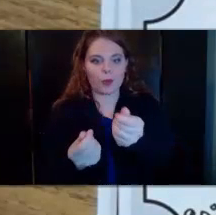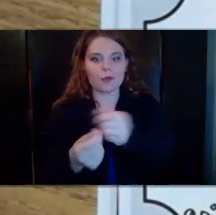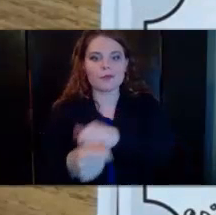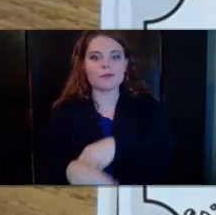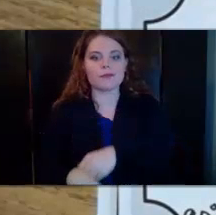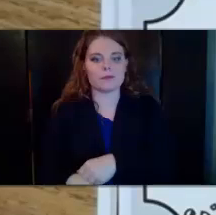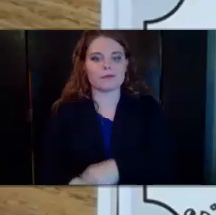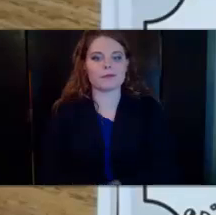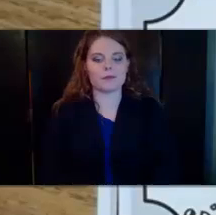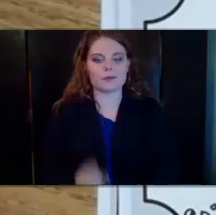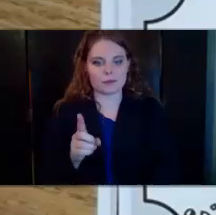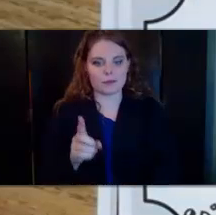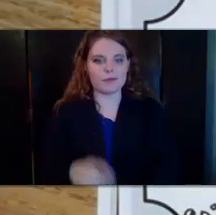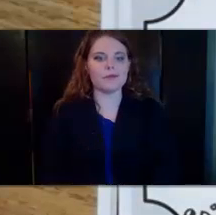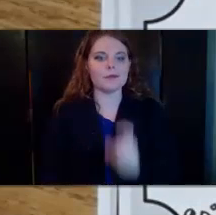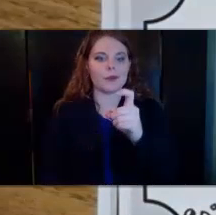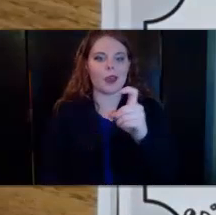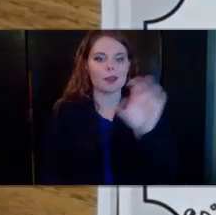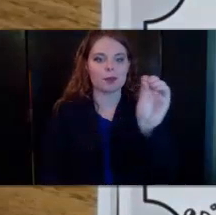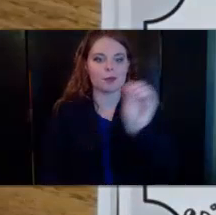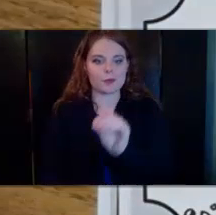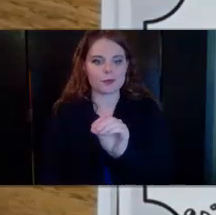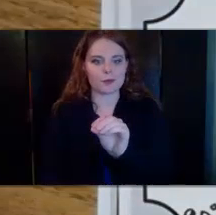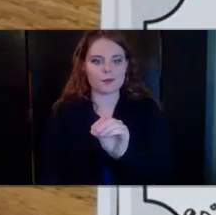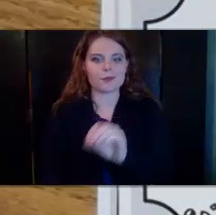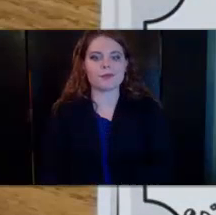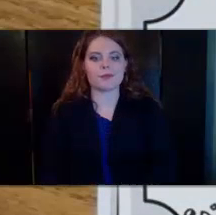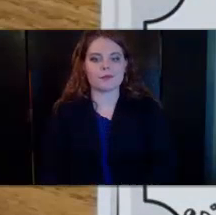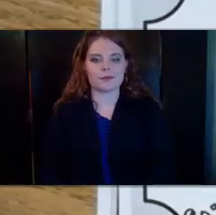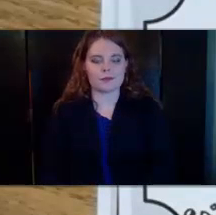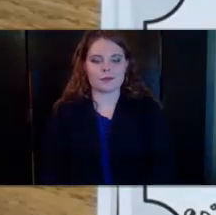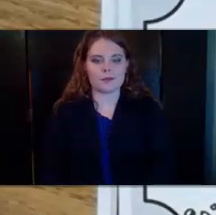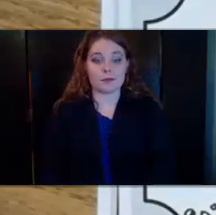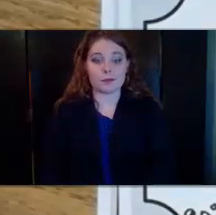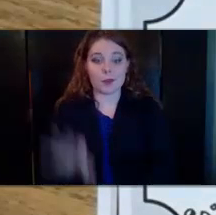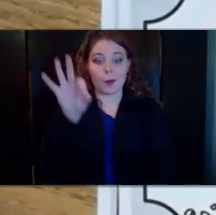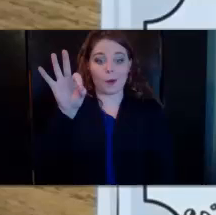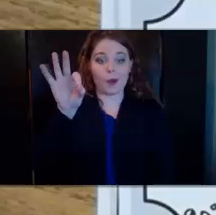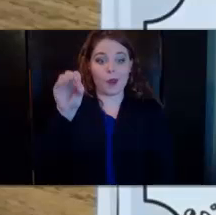Bring down x, and 90 minus 55